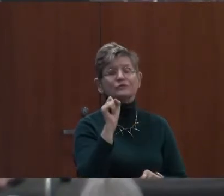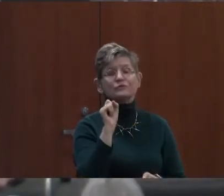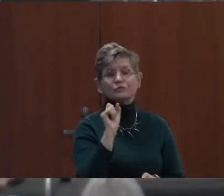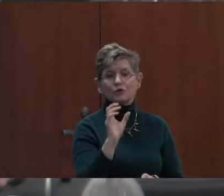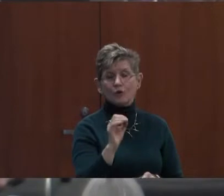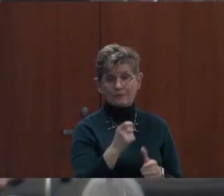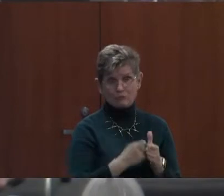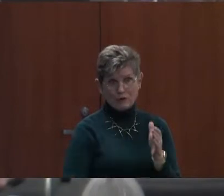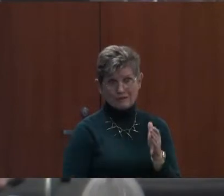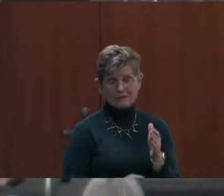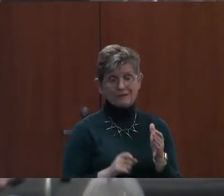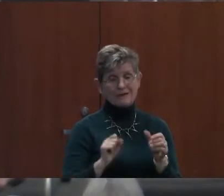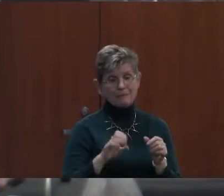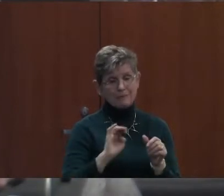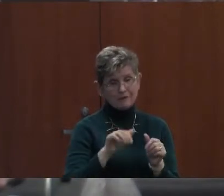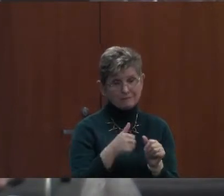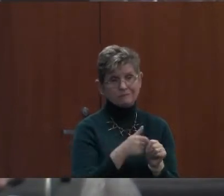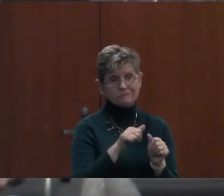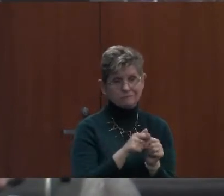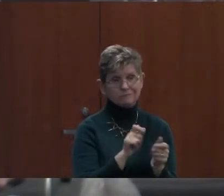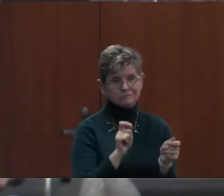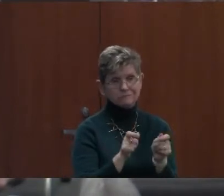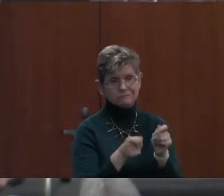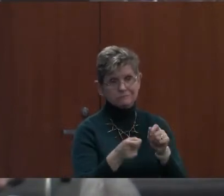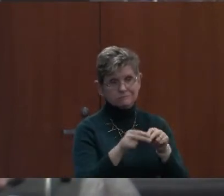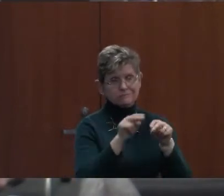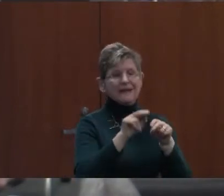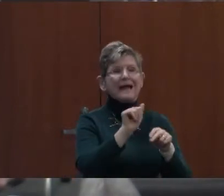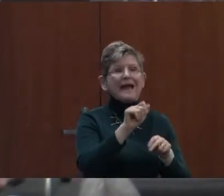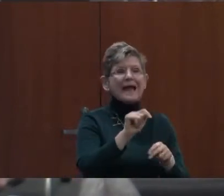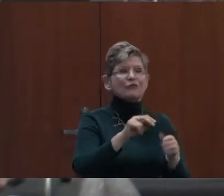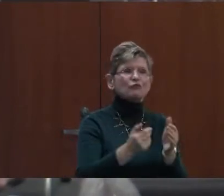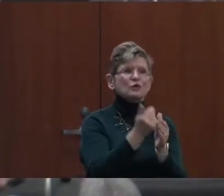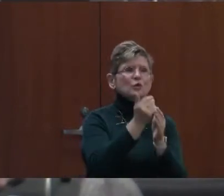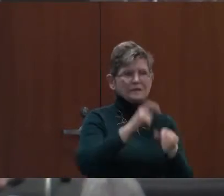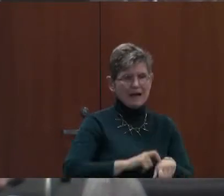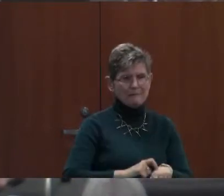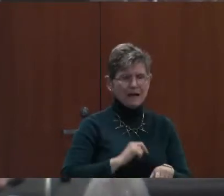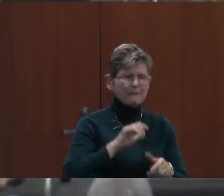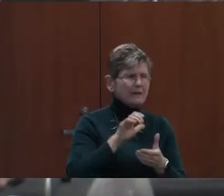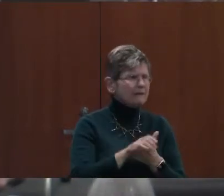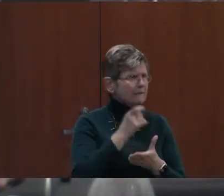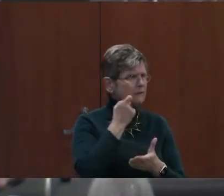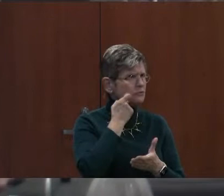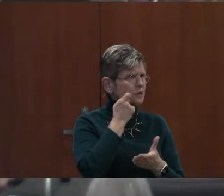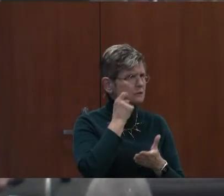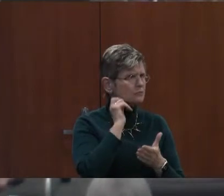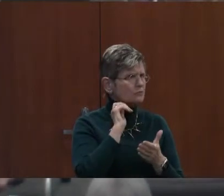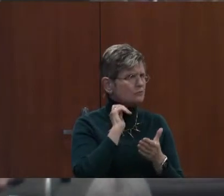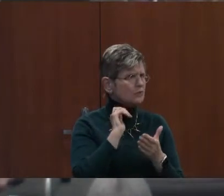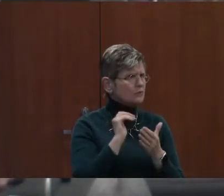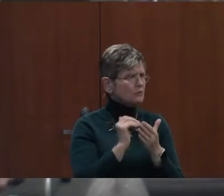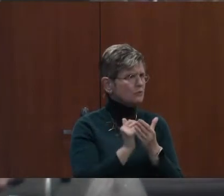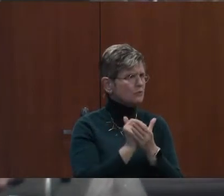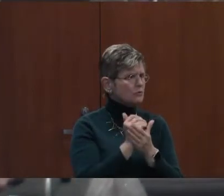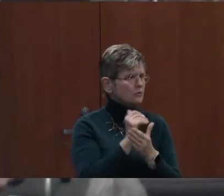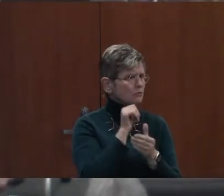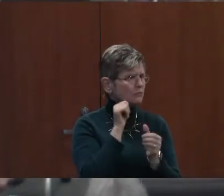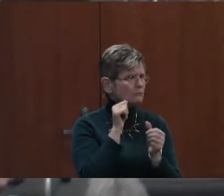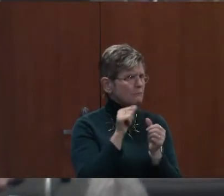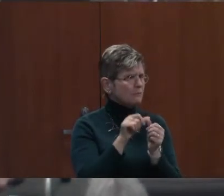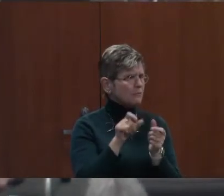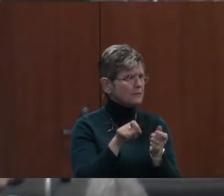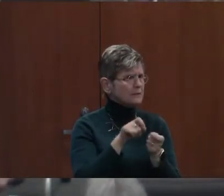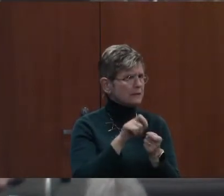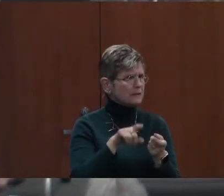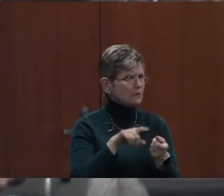So the pricing can be updated, you know, at their renewal time. And I believe they just renewed it, I don't remember exact date, but it